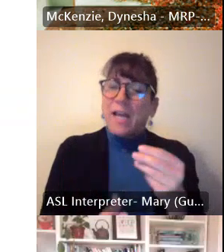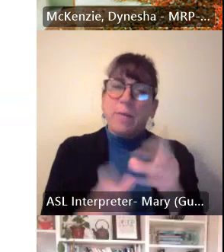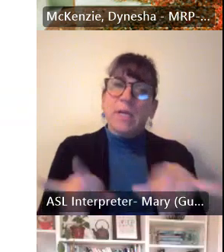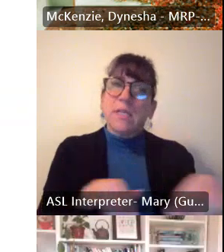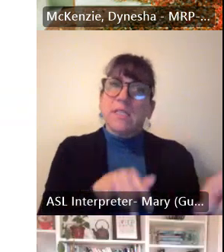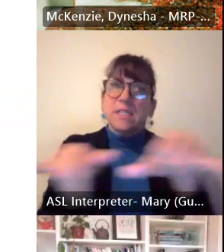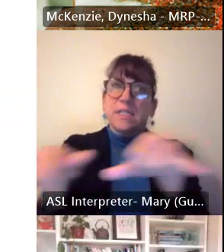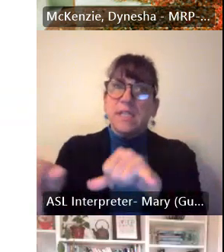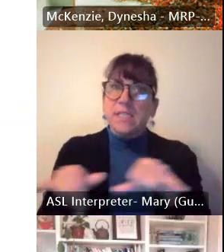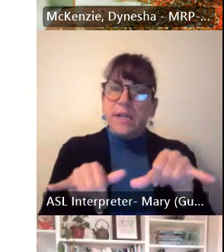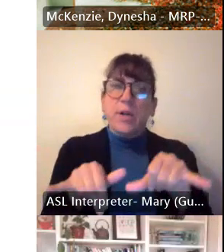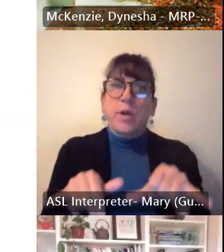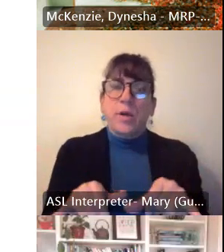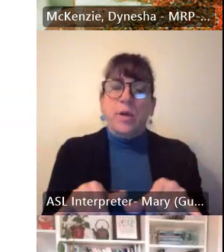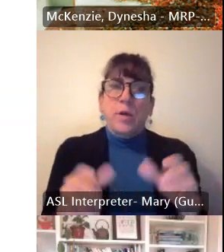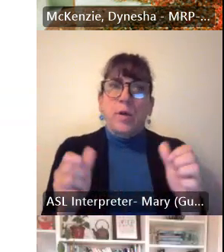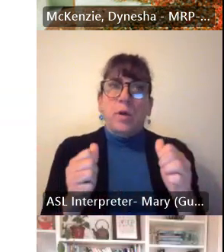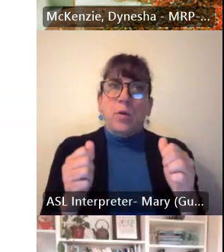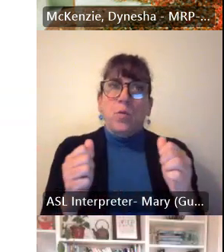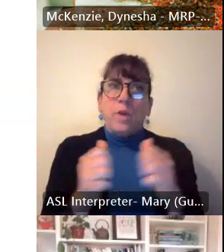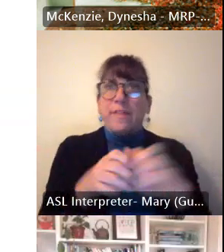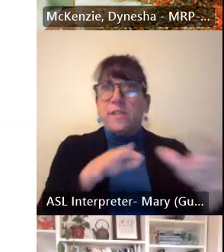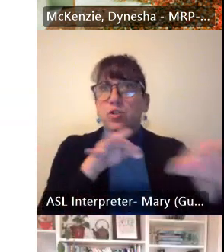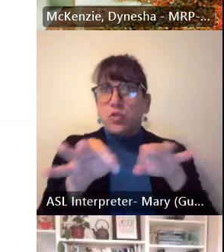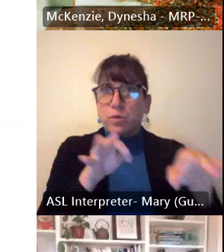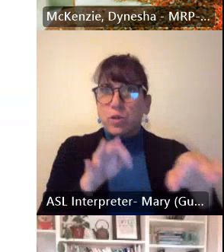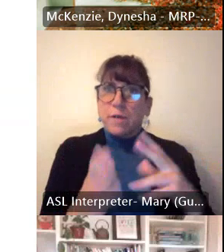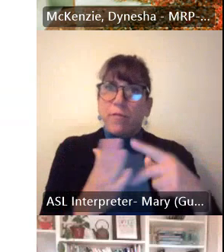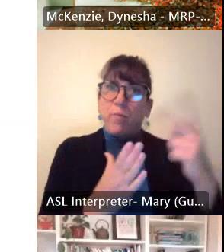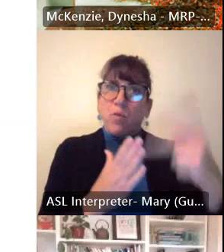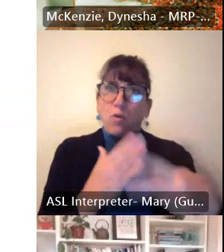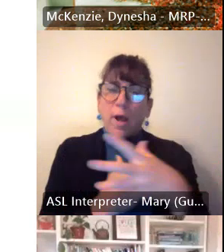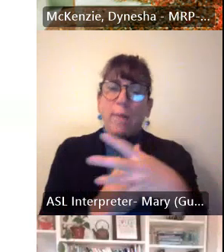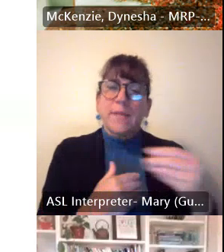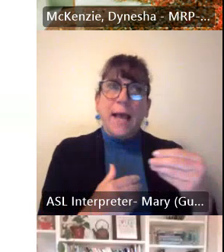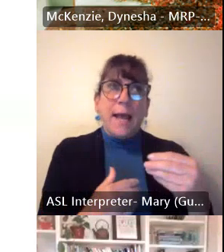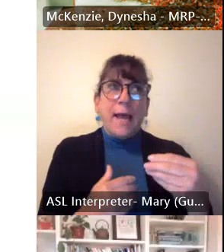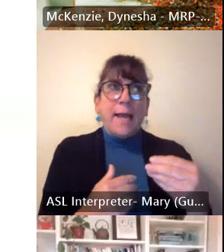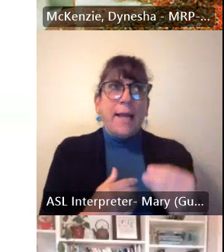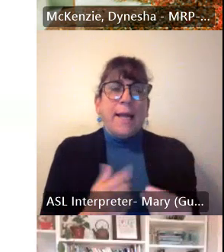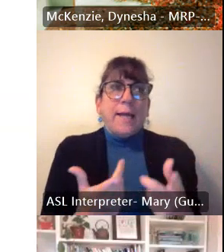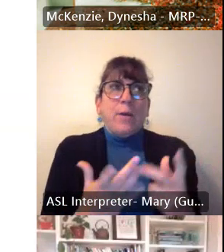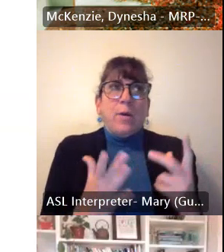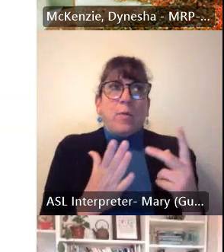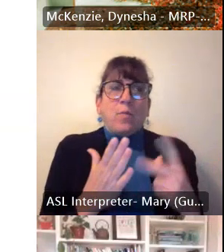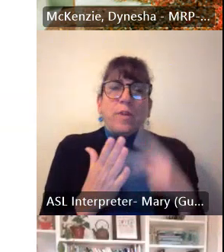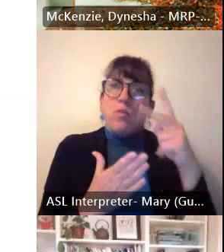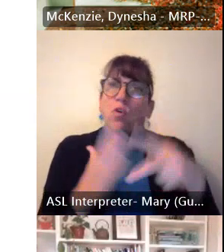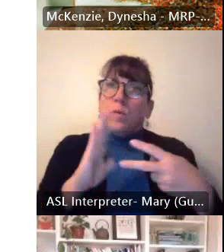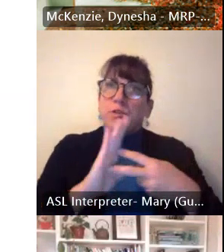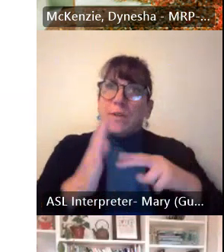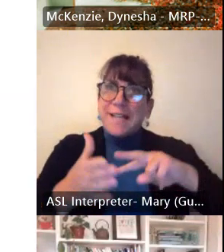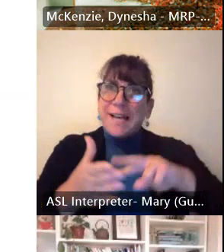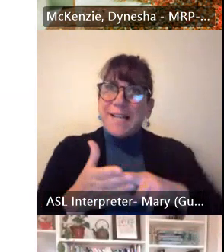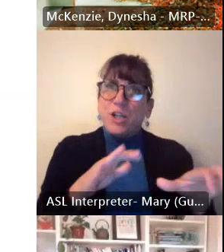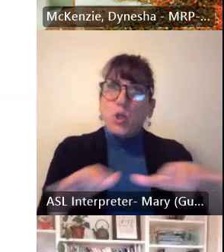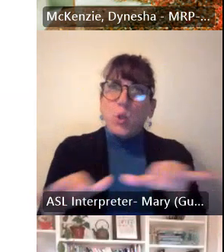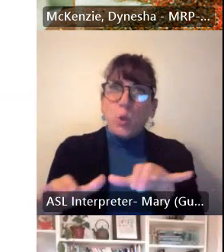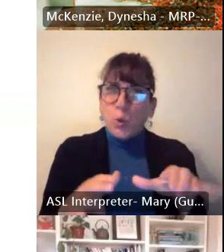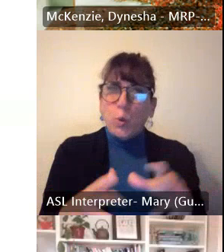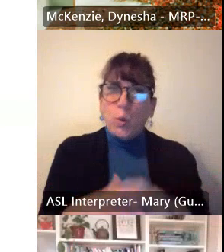consistent with the descriptions of the programs and what those programs are intended to do